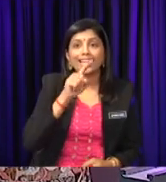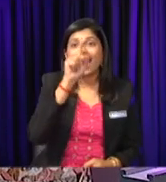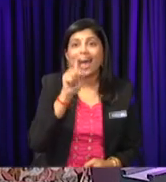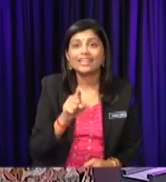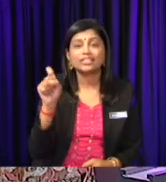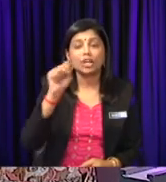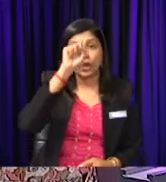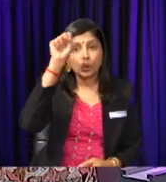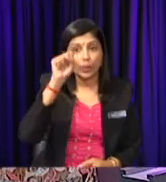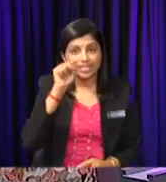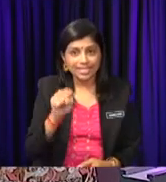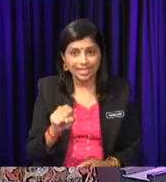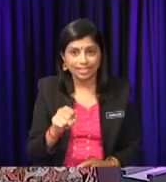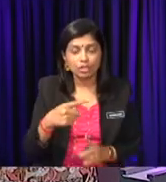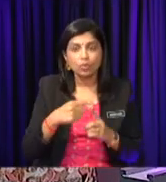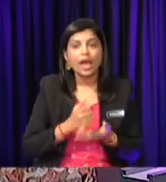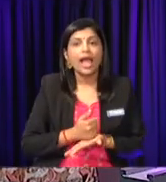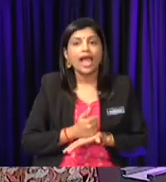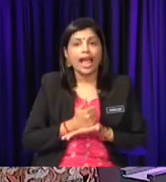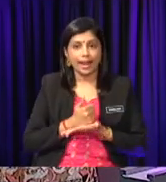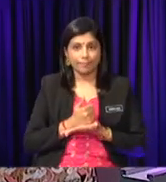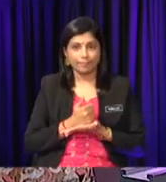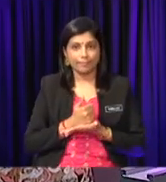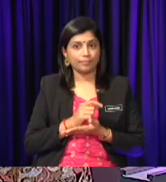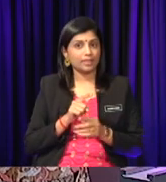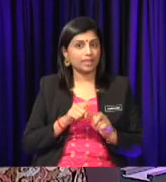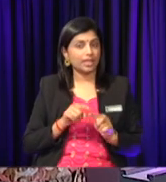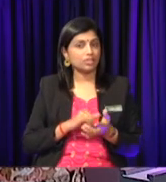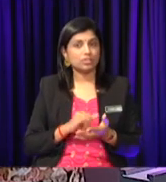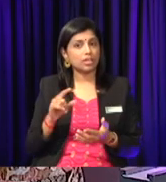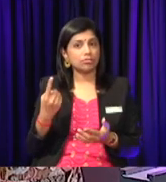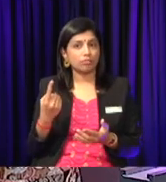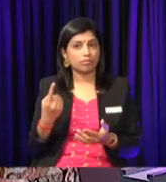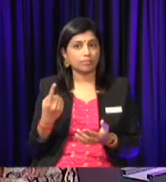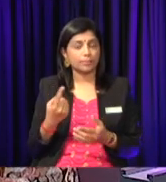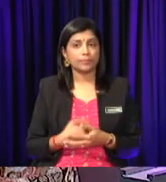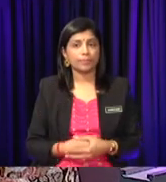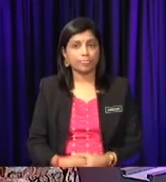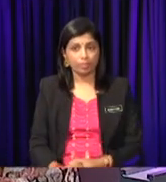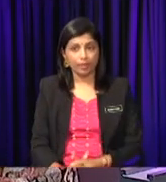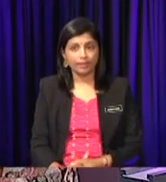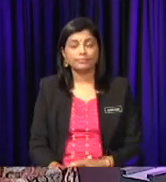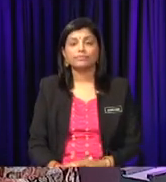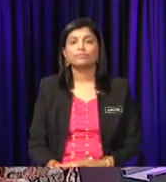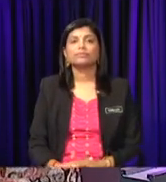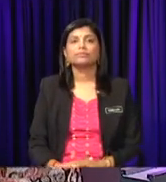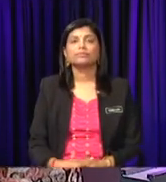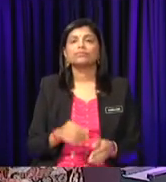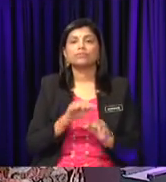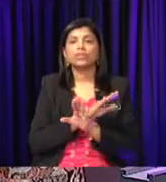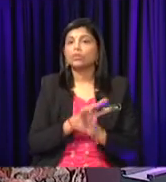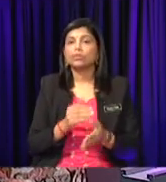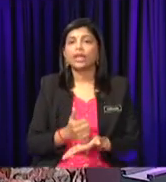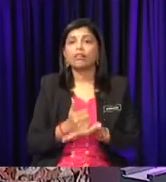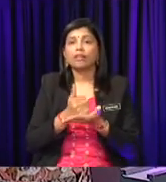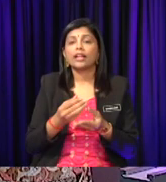we want to be fair to all of the pupils, all the candidates who are sitting for the speaking test. So right. It's very